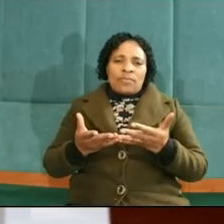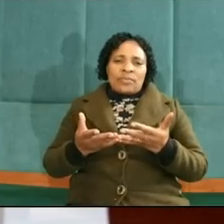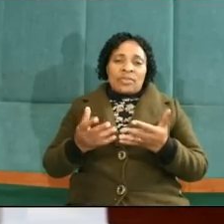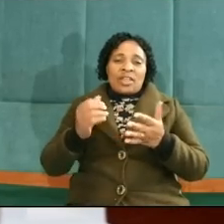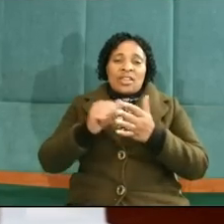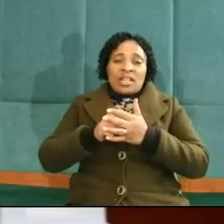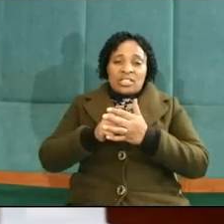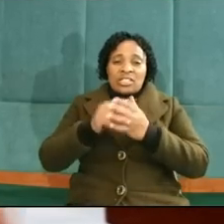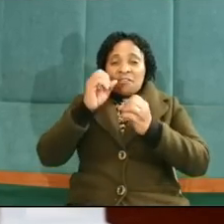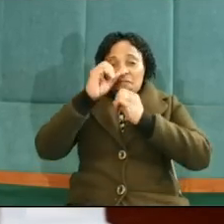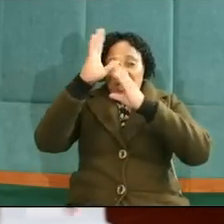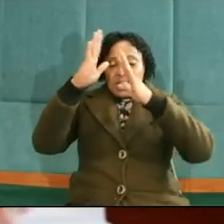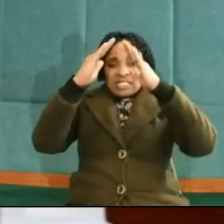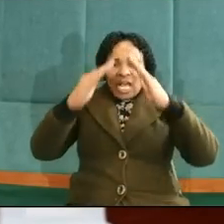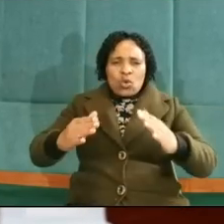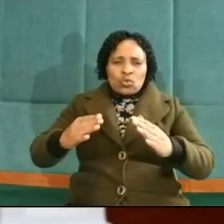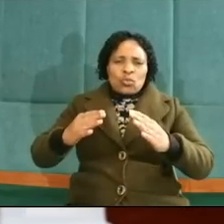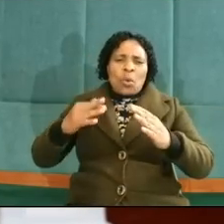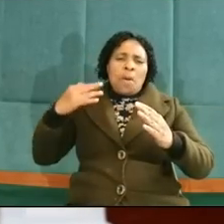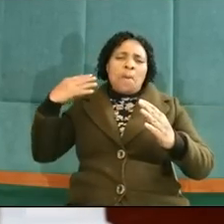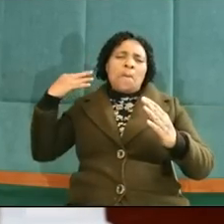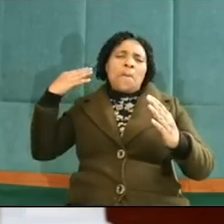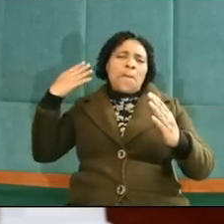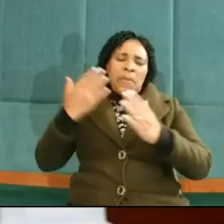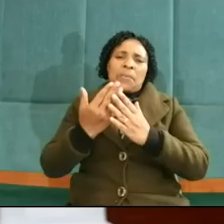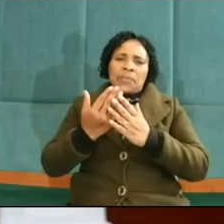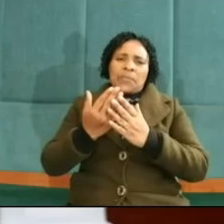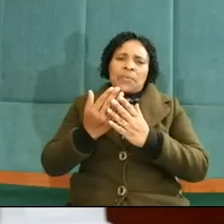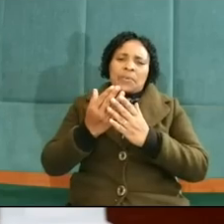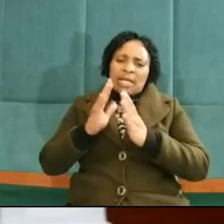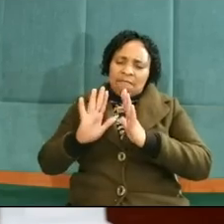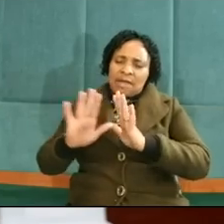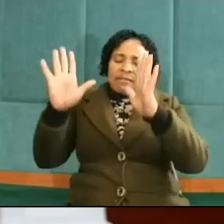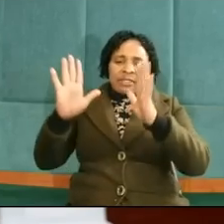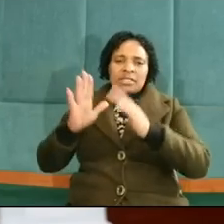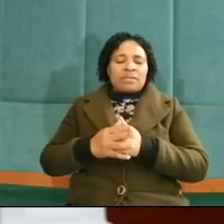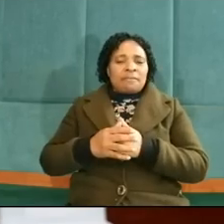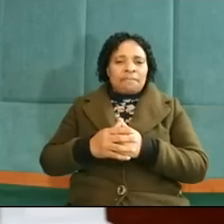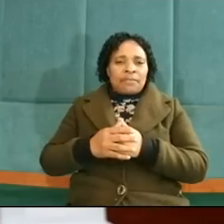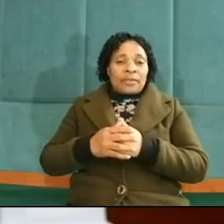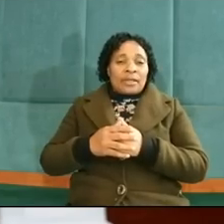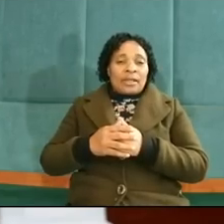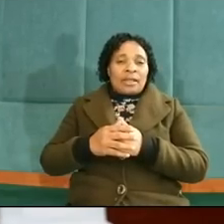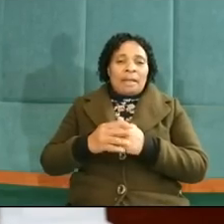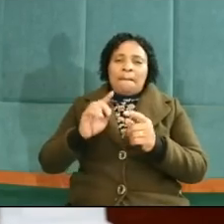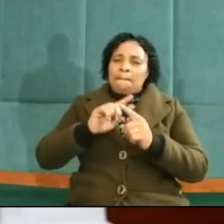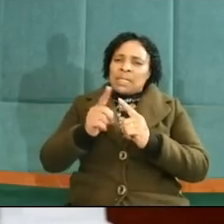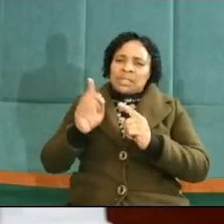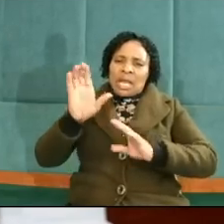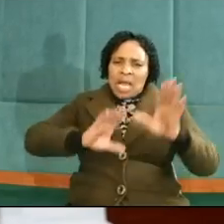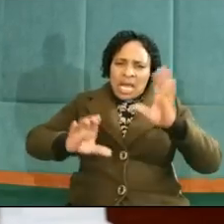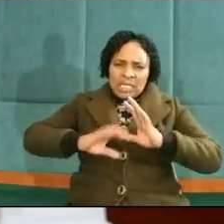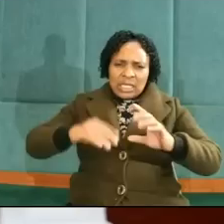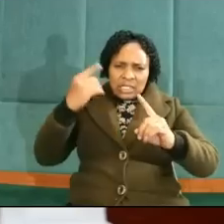that you have been in the Father's house all these years, never left his side, but your character is so different from